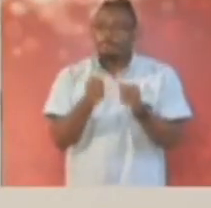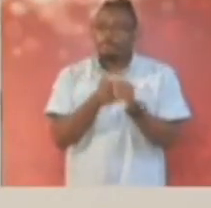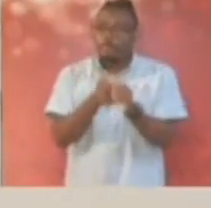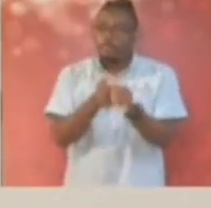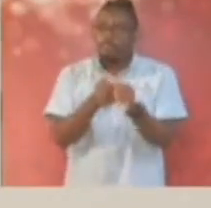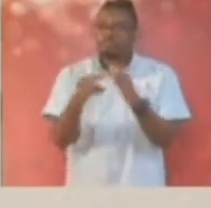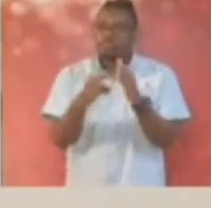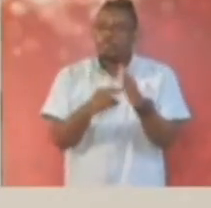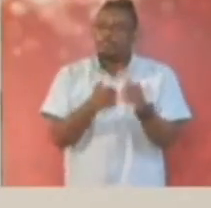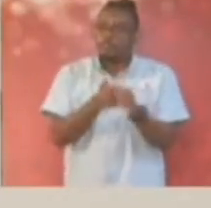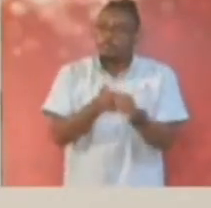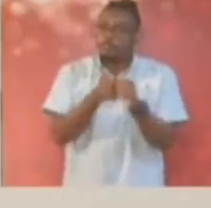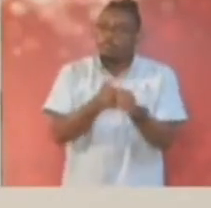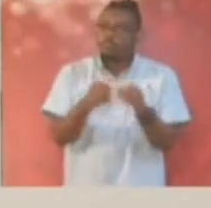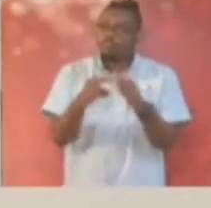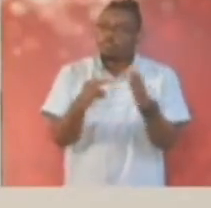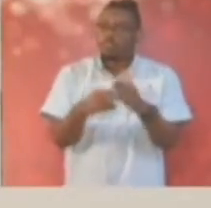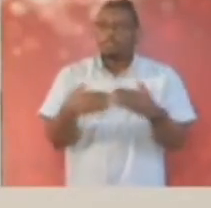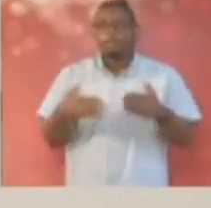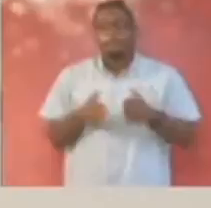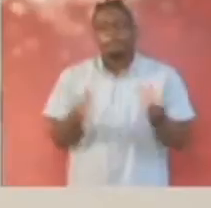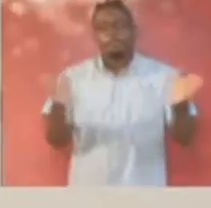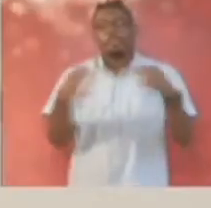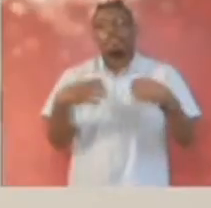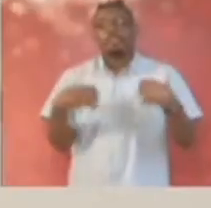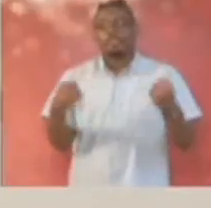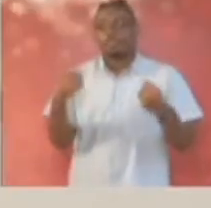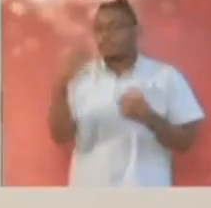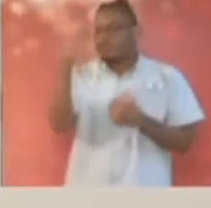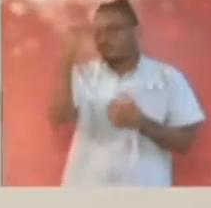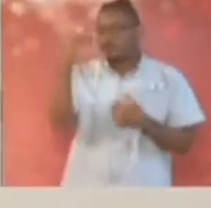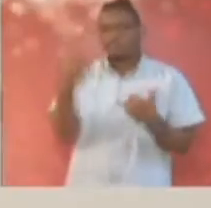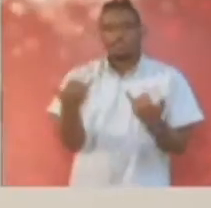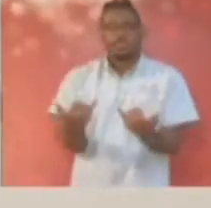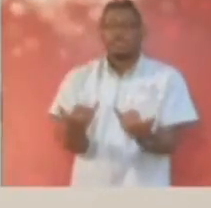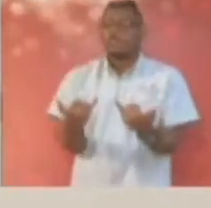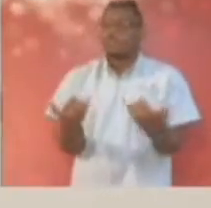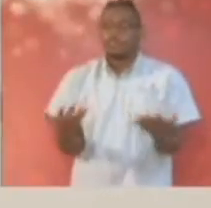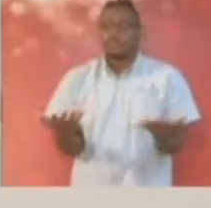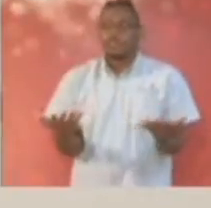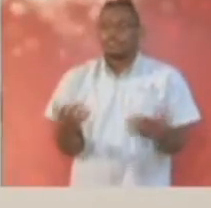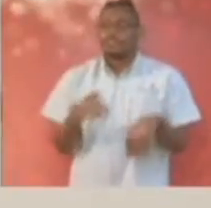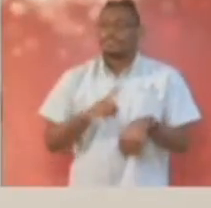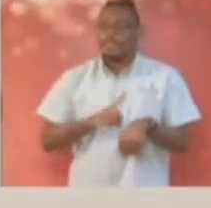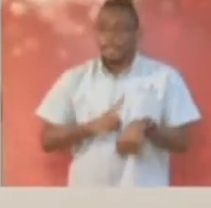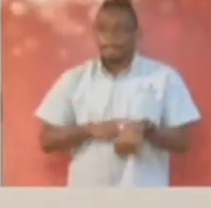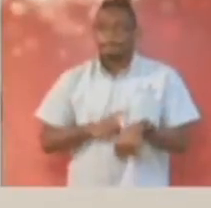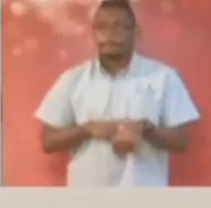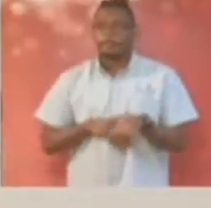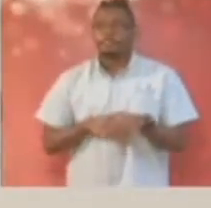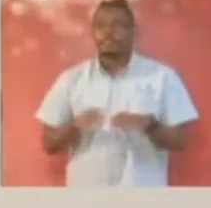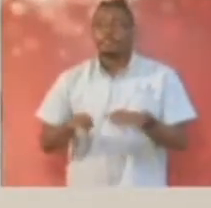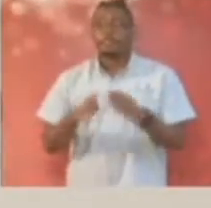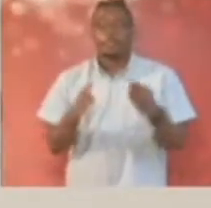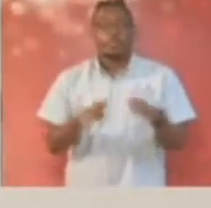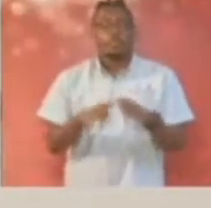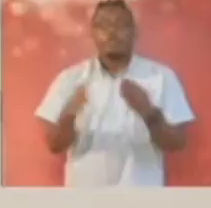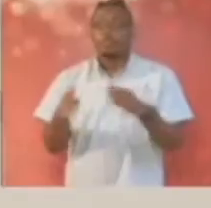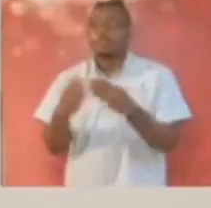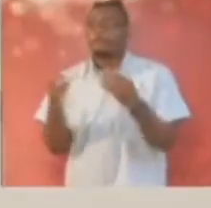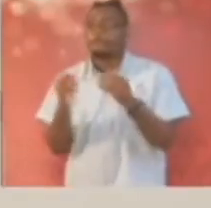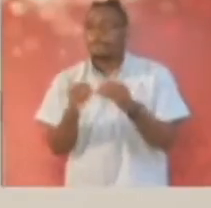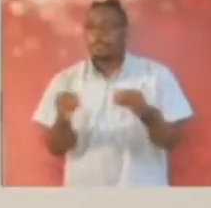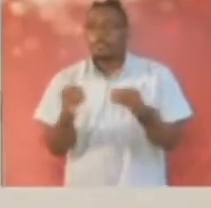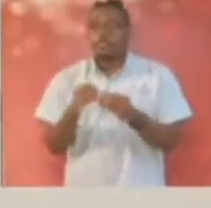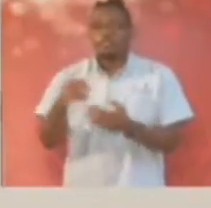health recommendations, for the simple reason that this is the time at which we have begun to increase movement, increase interaction, and